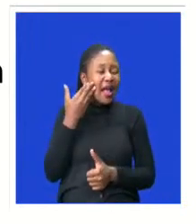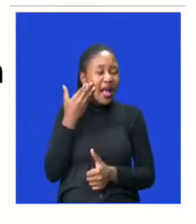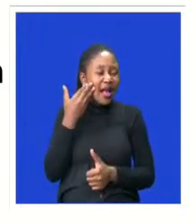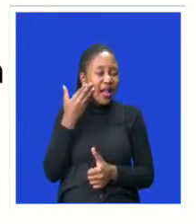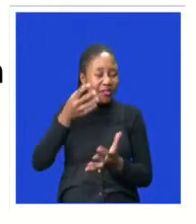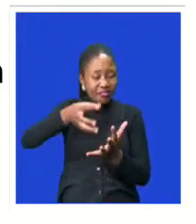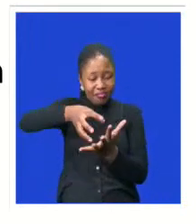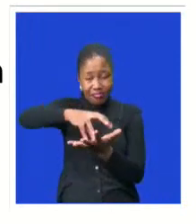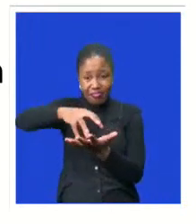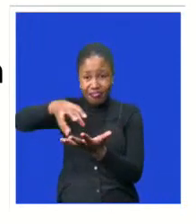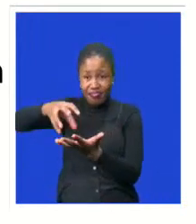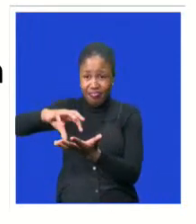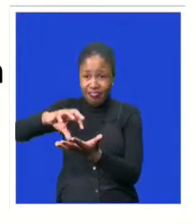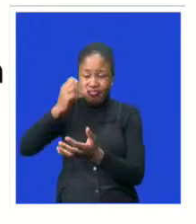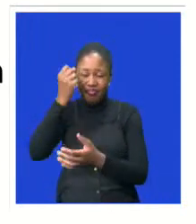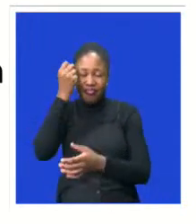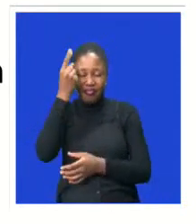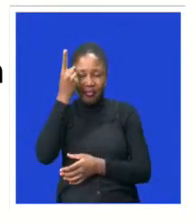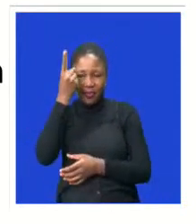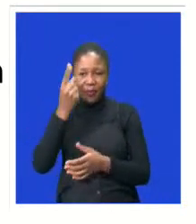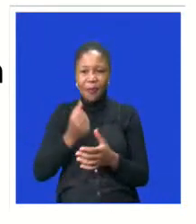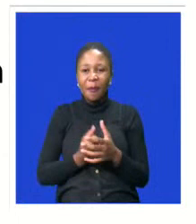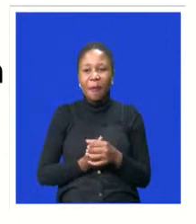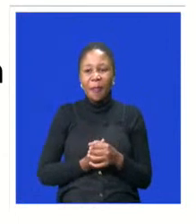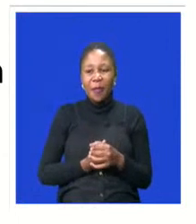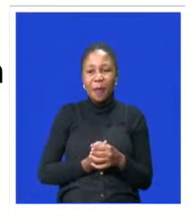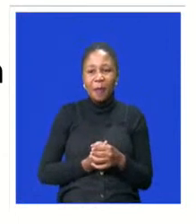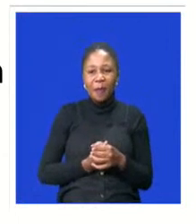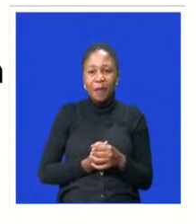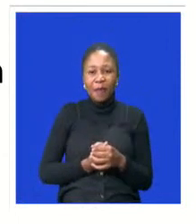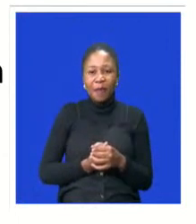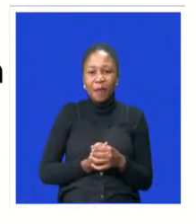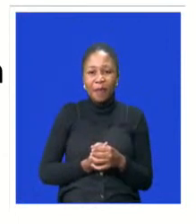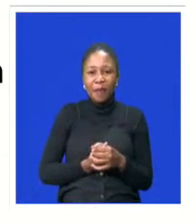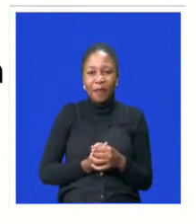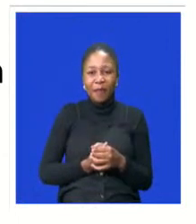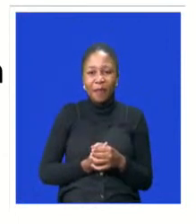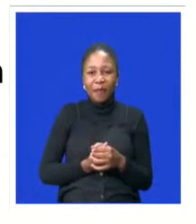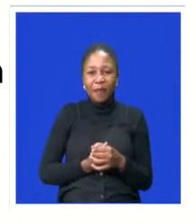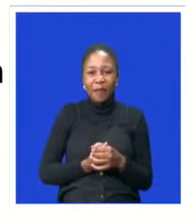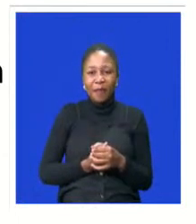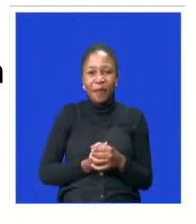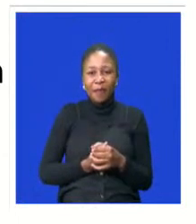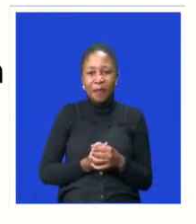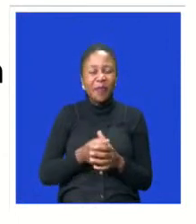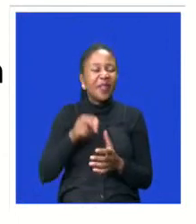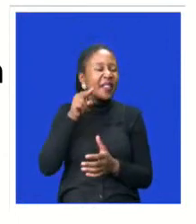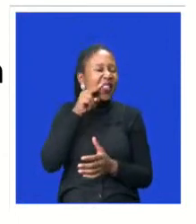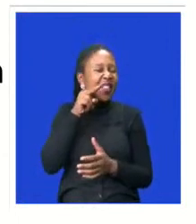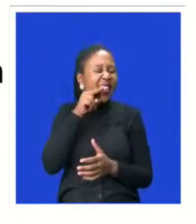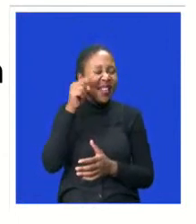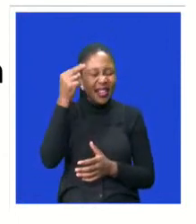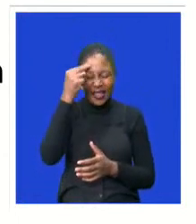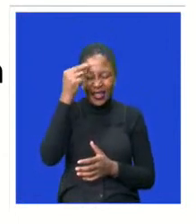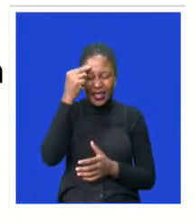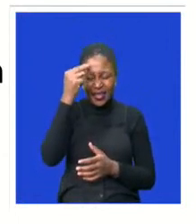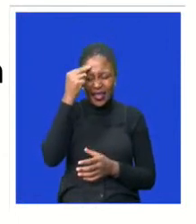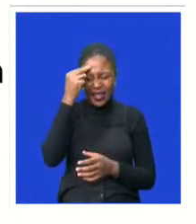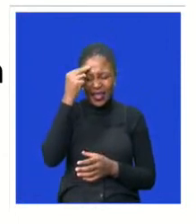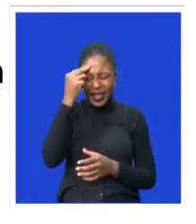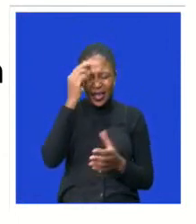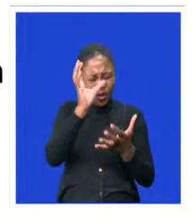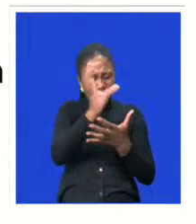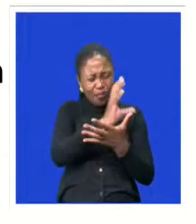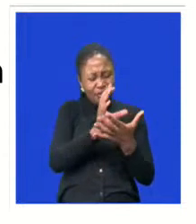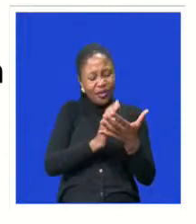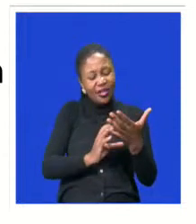you need to understand is that you need to know what the essay is about. The topic